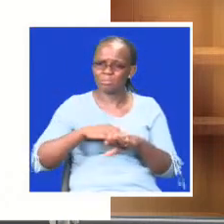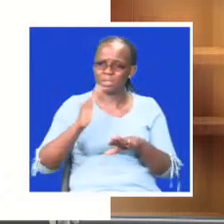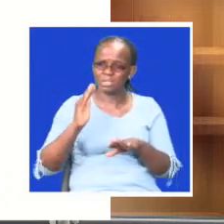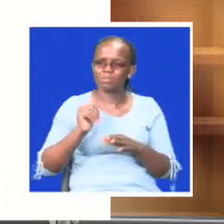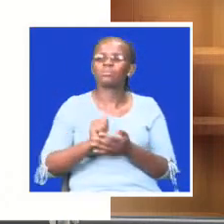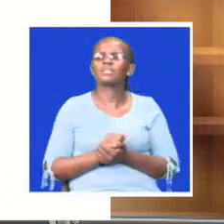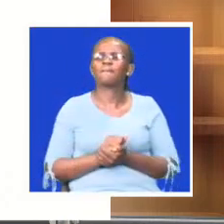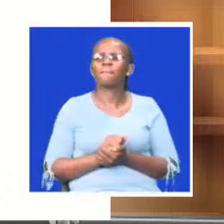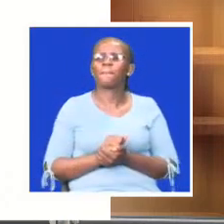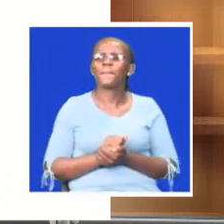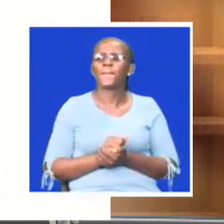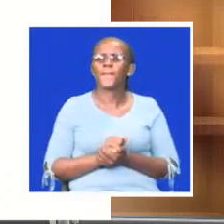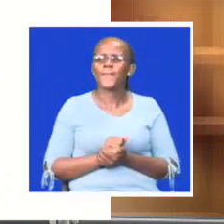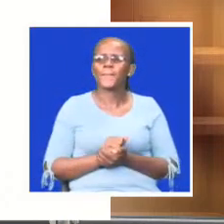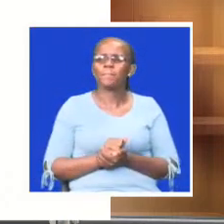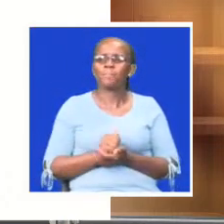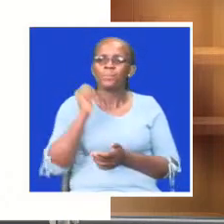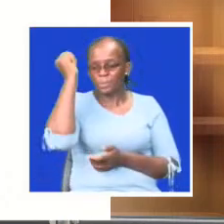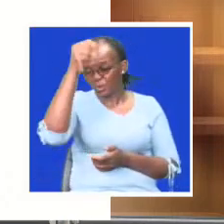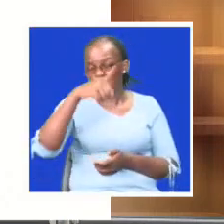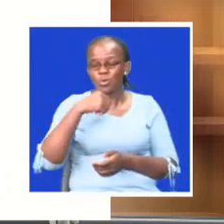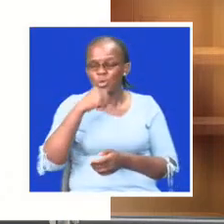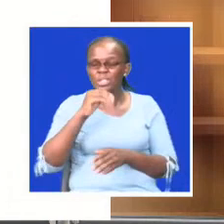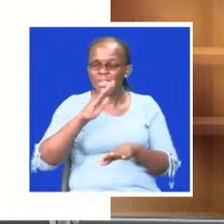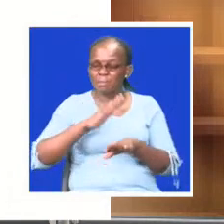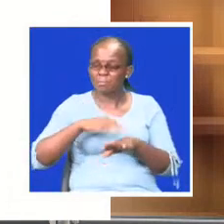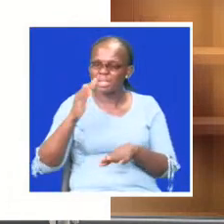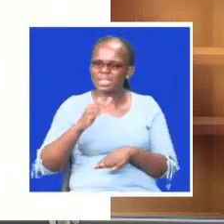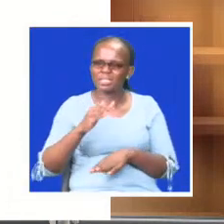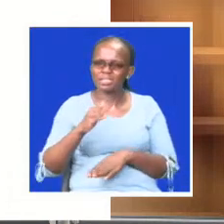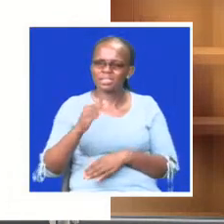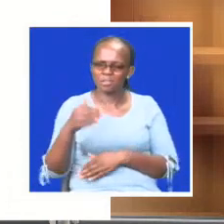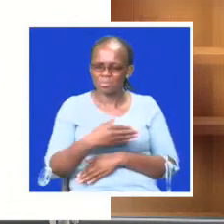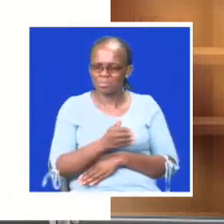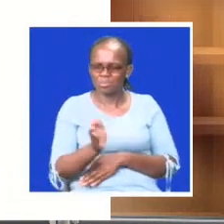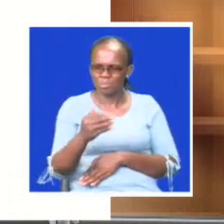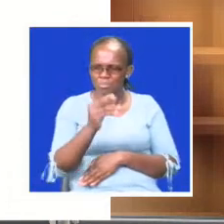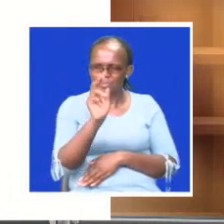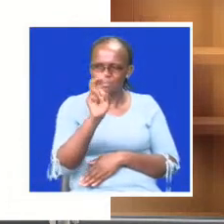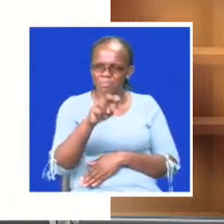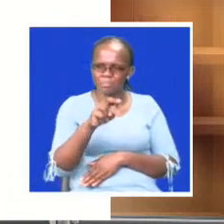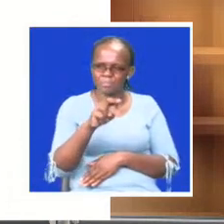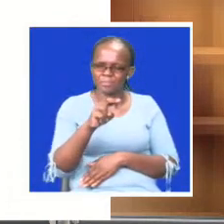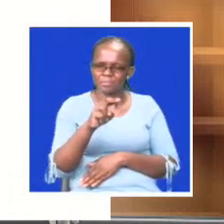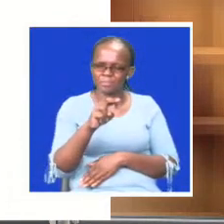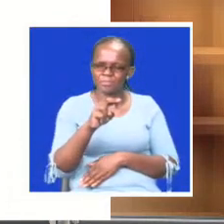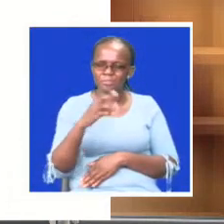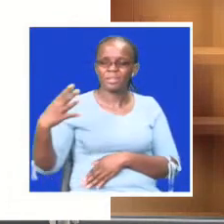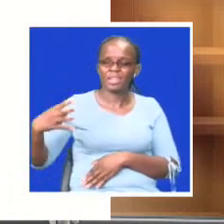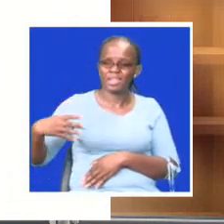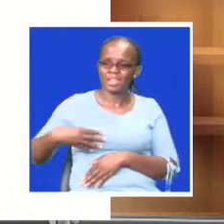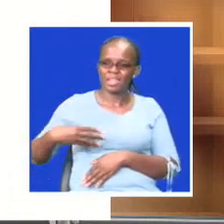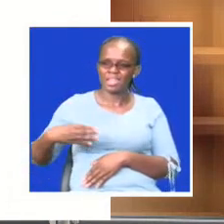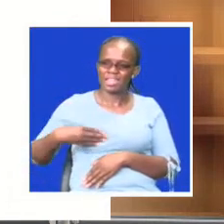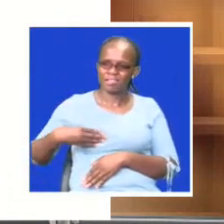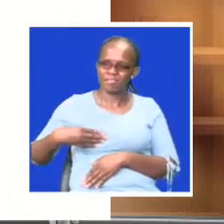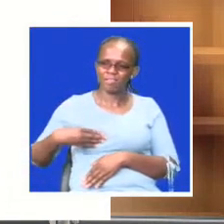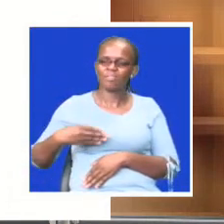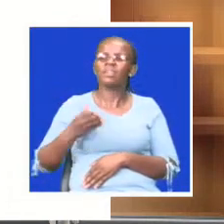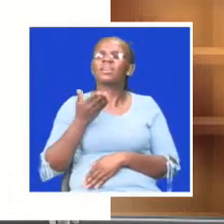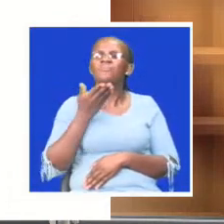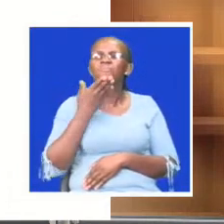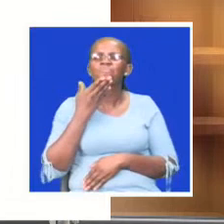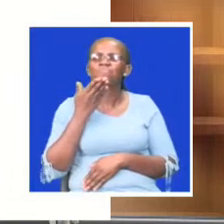serpent, Eve, and Adam. We find that verse, dear Lena,